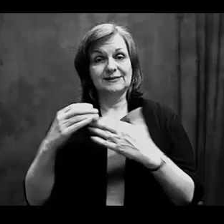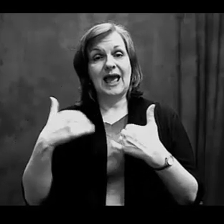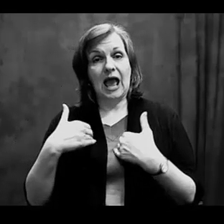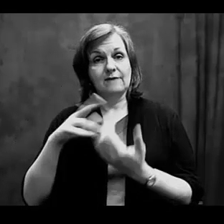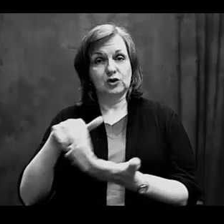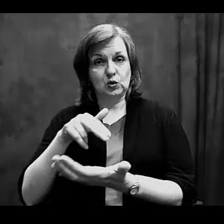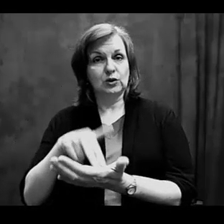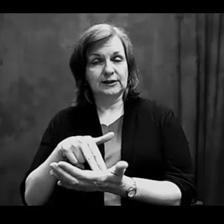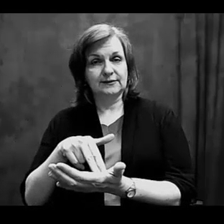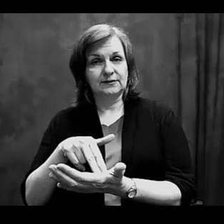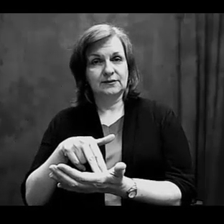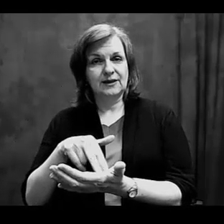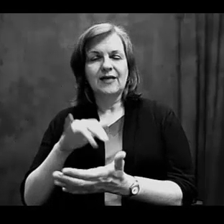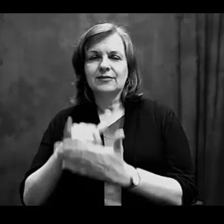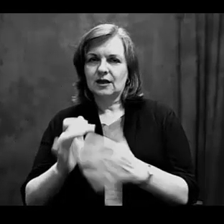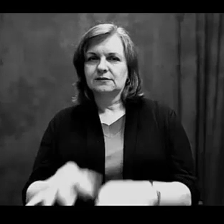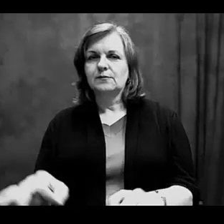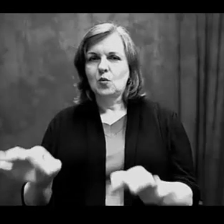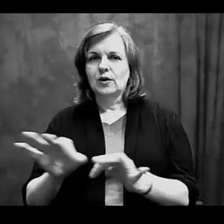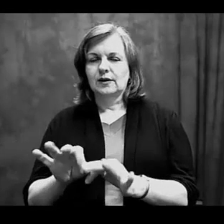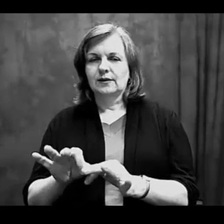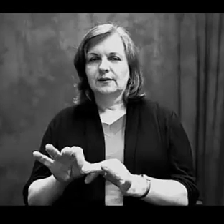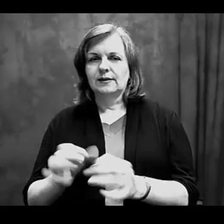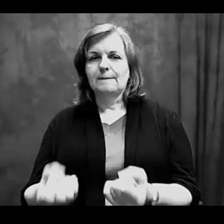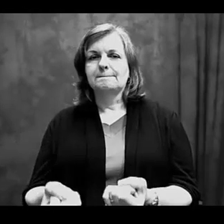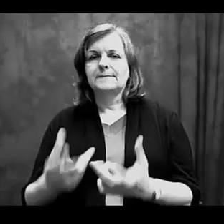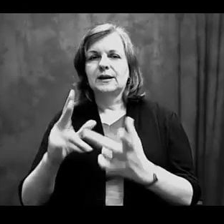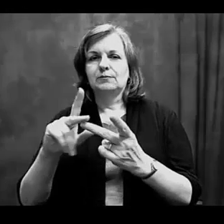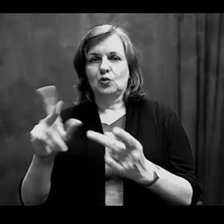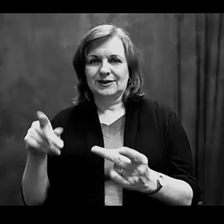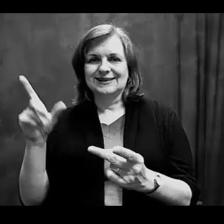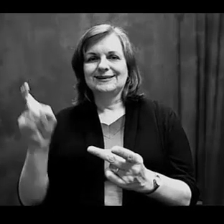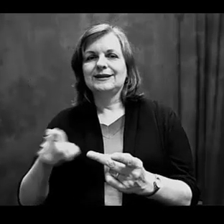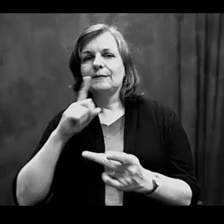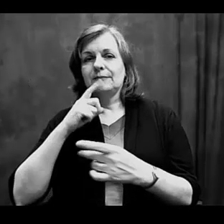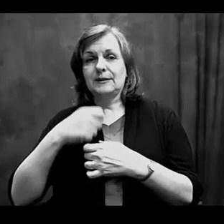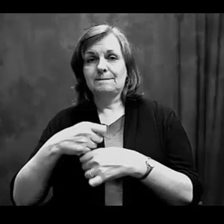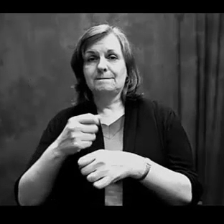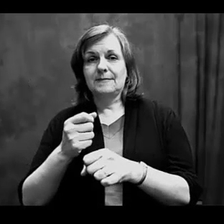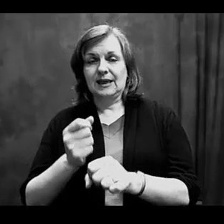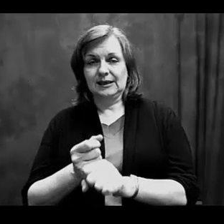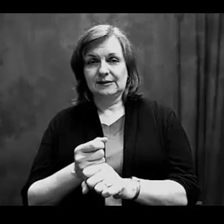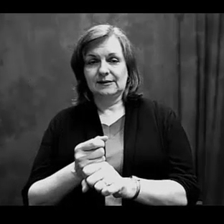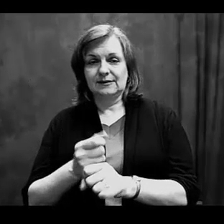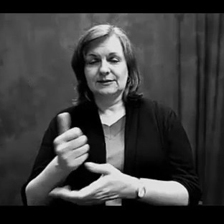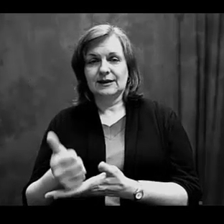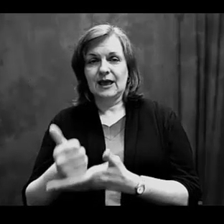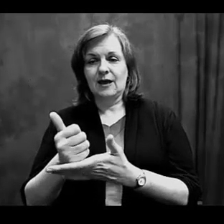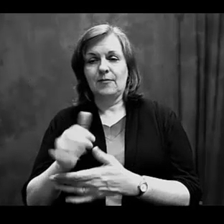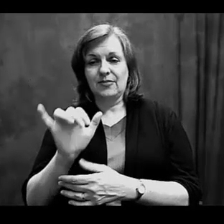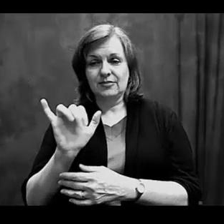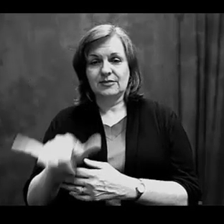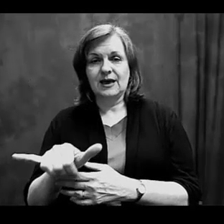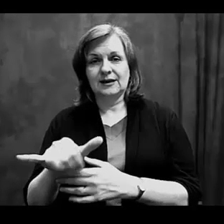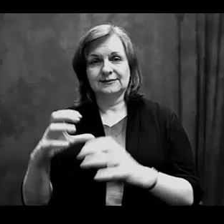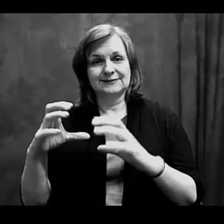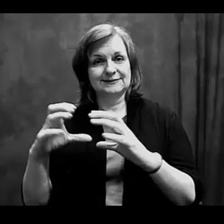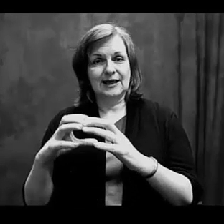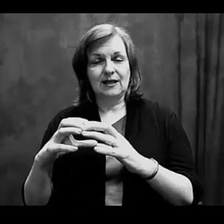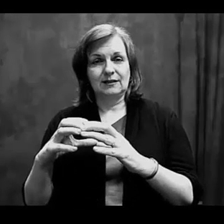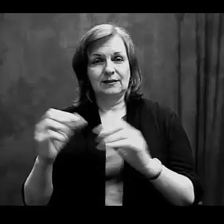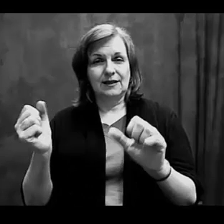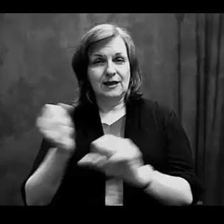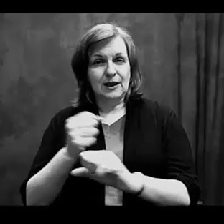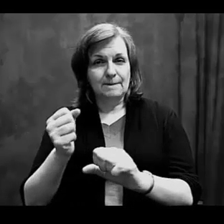nucleus. Okay, so for these cells, a nucleus is going to be important. Many proteins are going to have